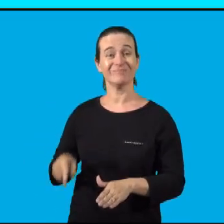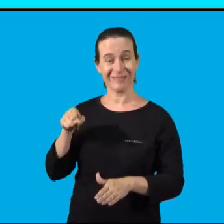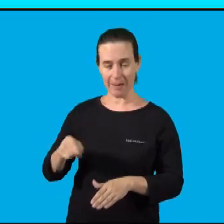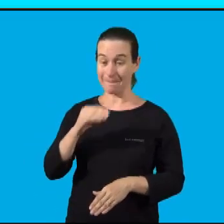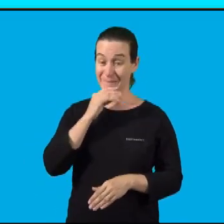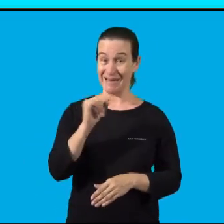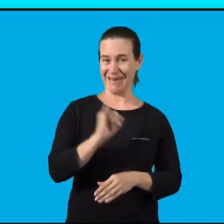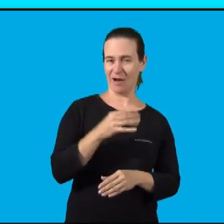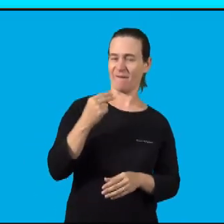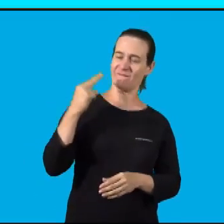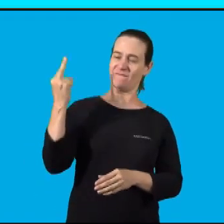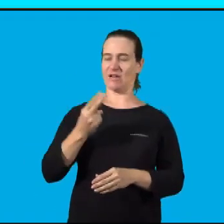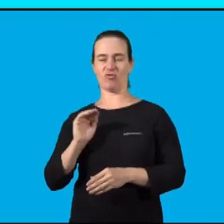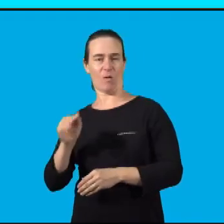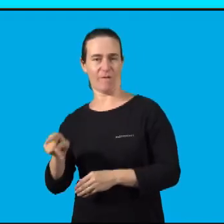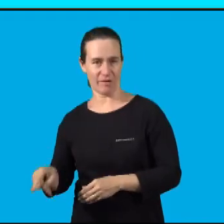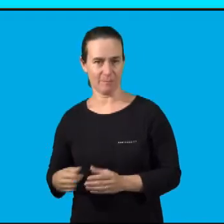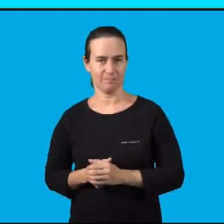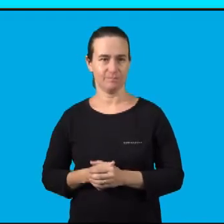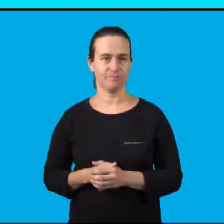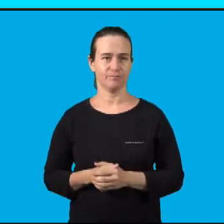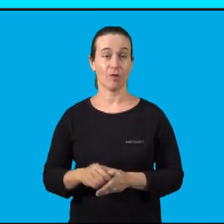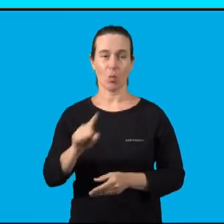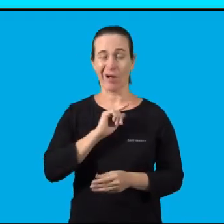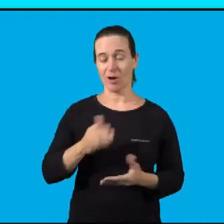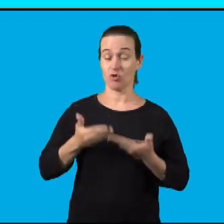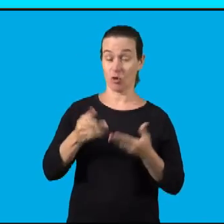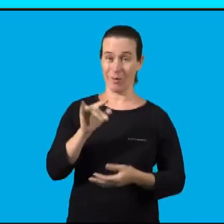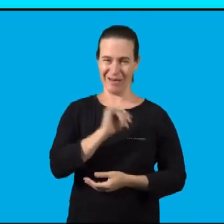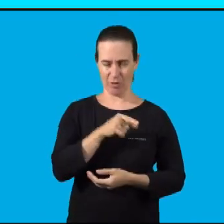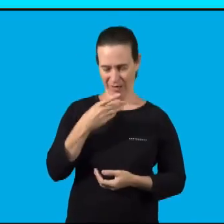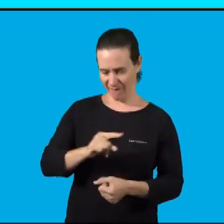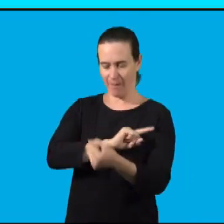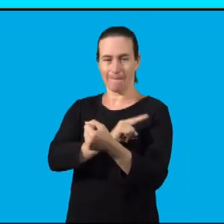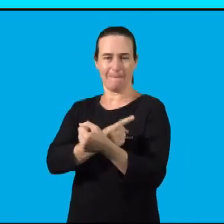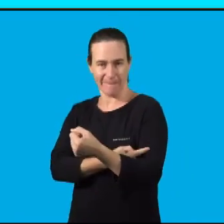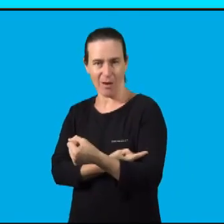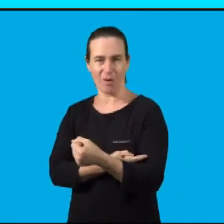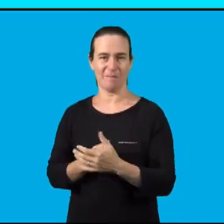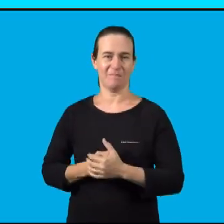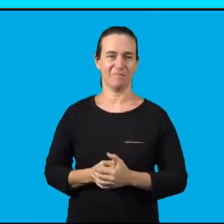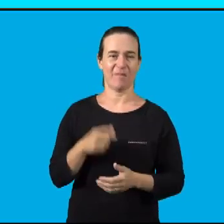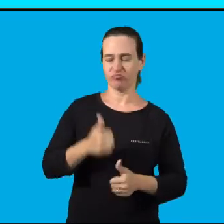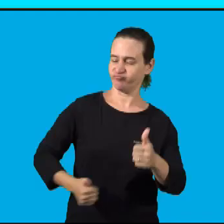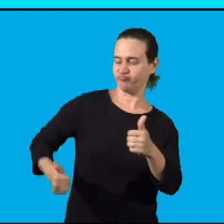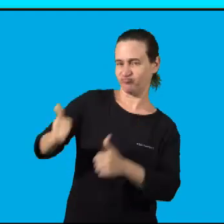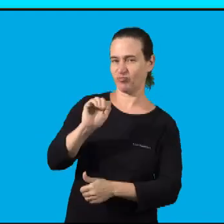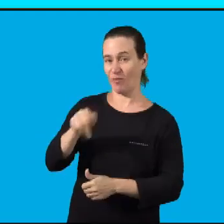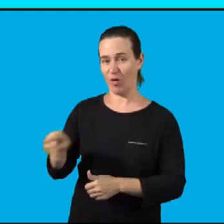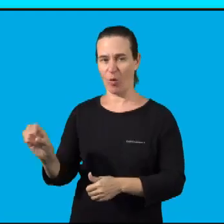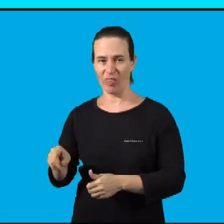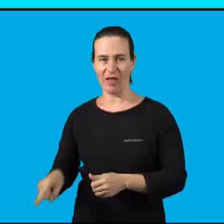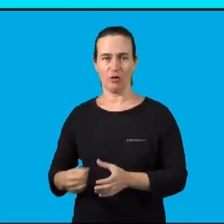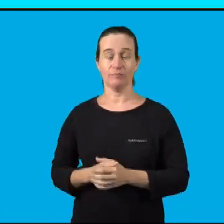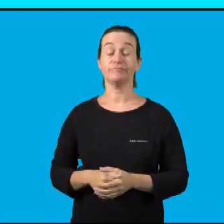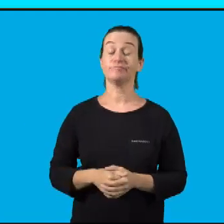great victory for Iago because it signifies his superiority or power over